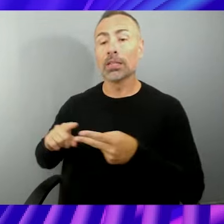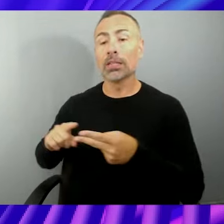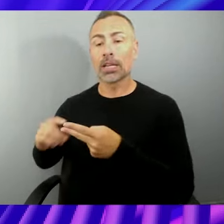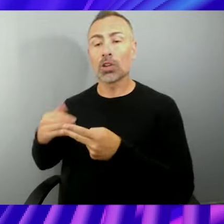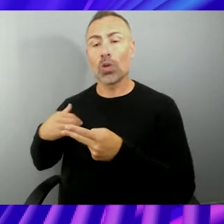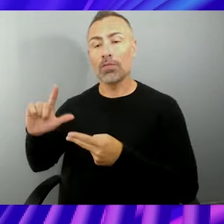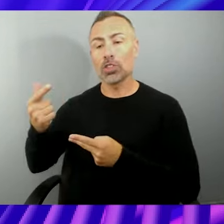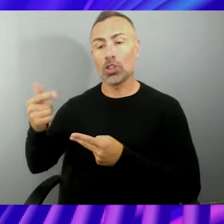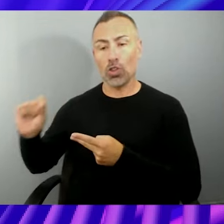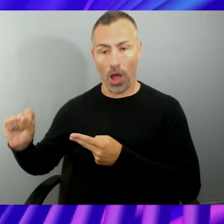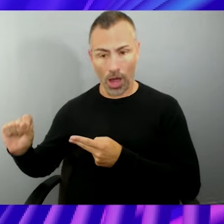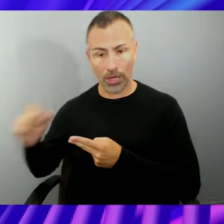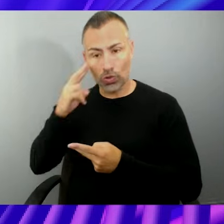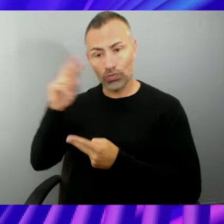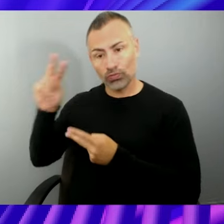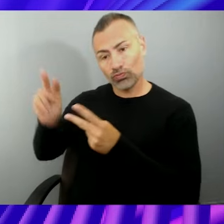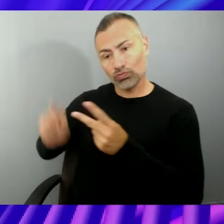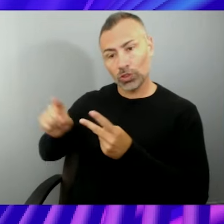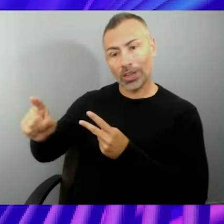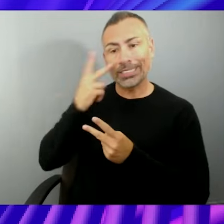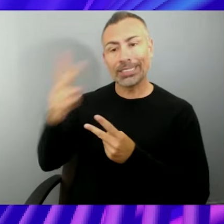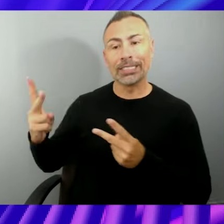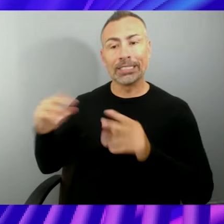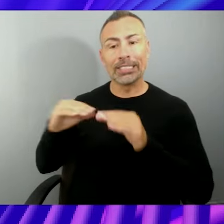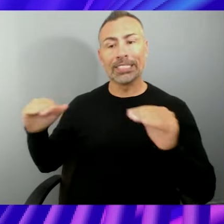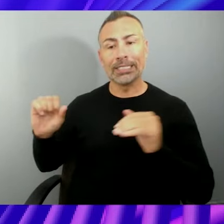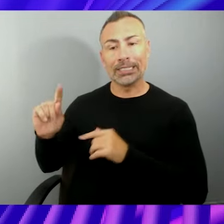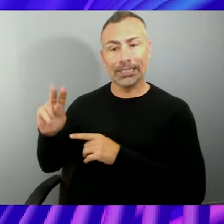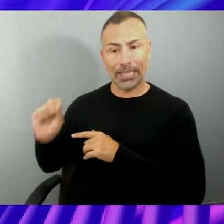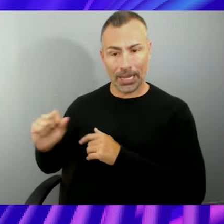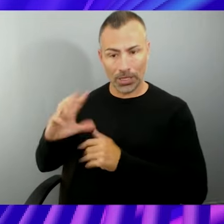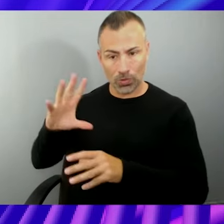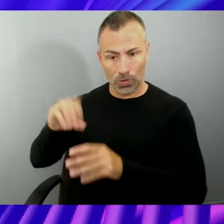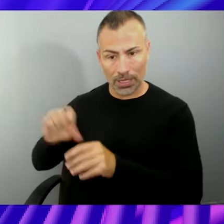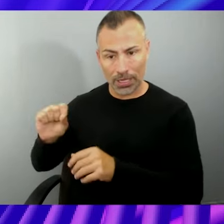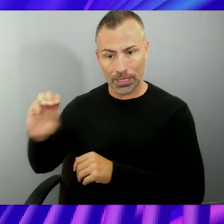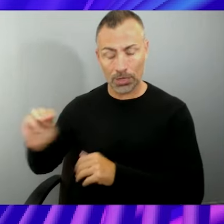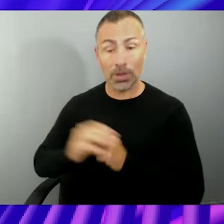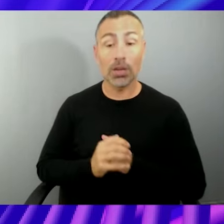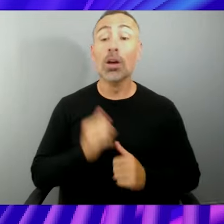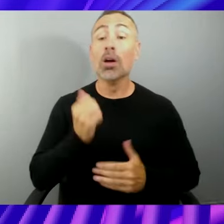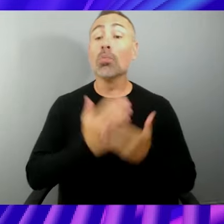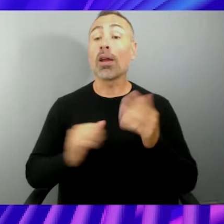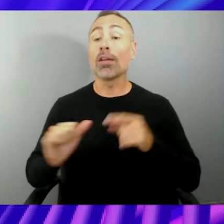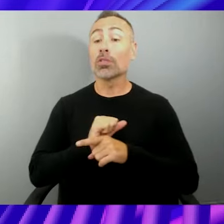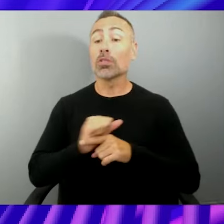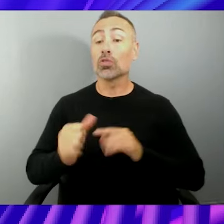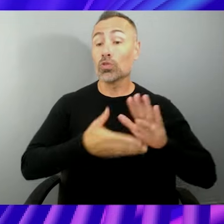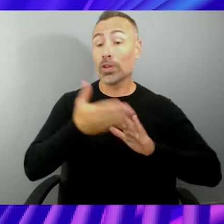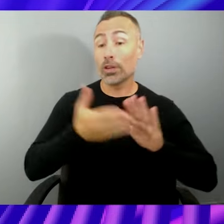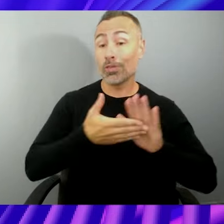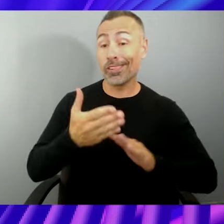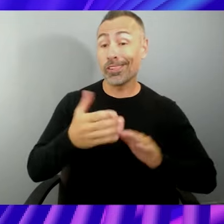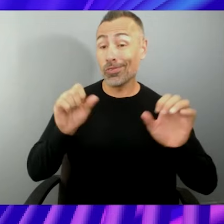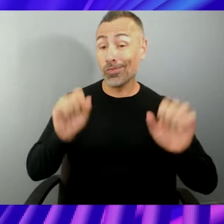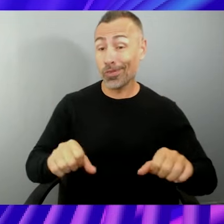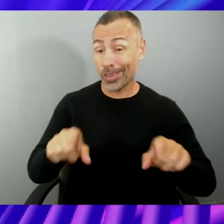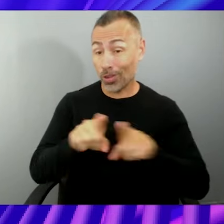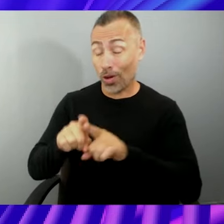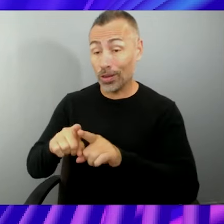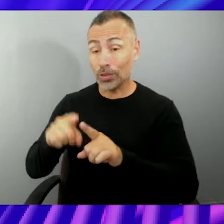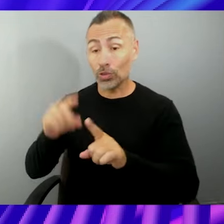SageMaker. Now, apart from your training run, which you are doing with SageMaker, you can actually also monitor your metrics right from